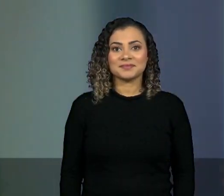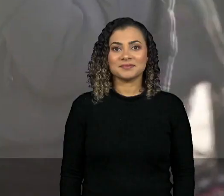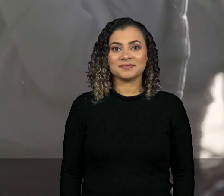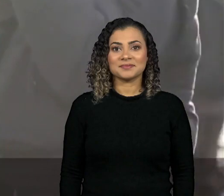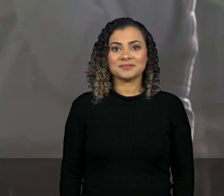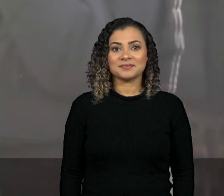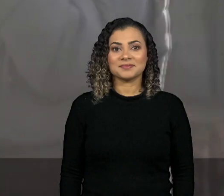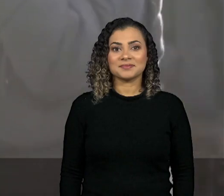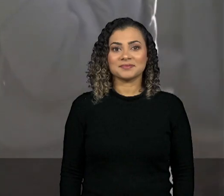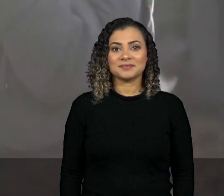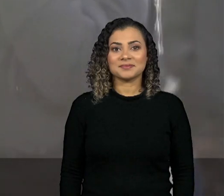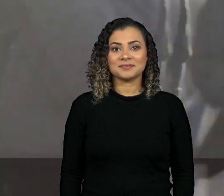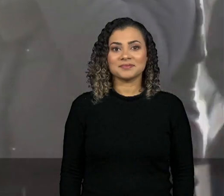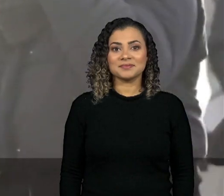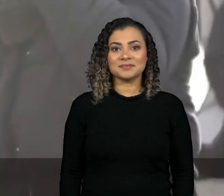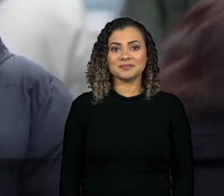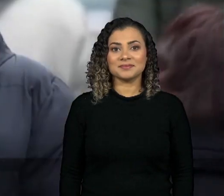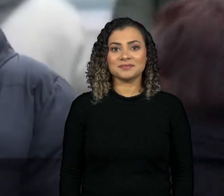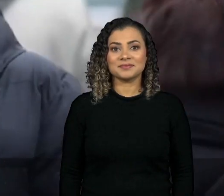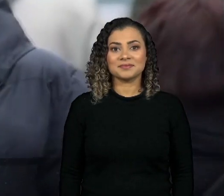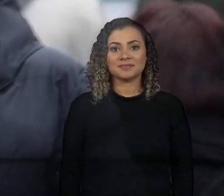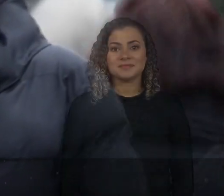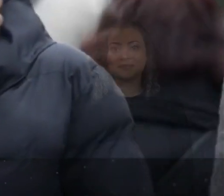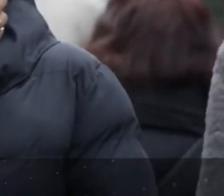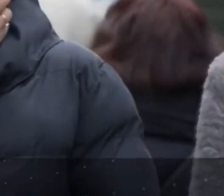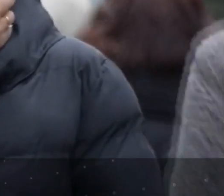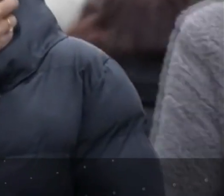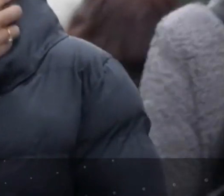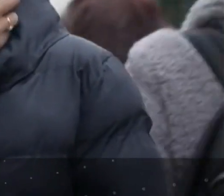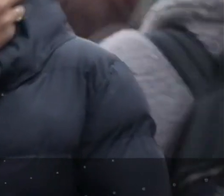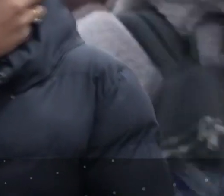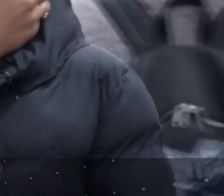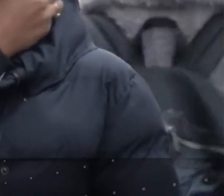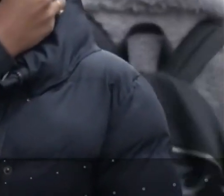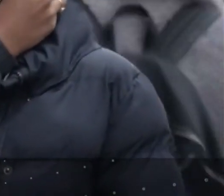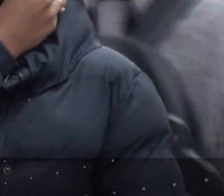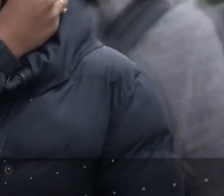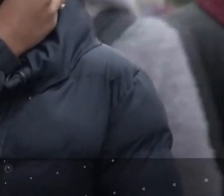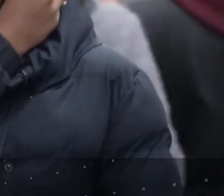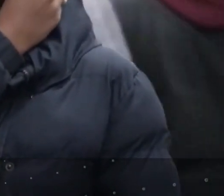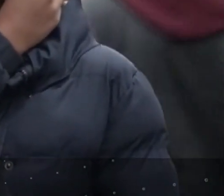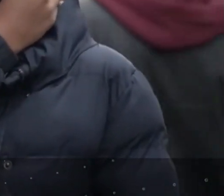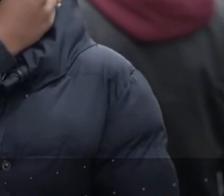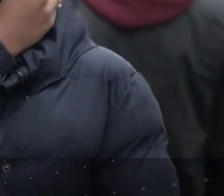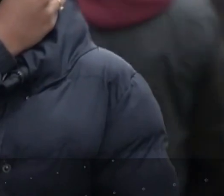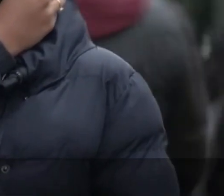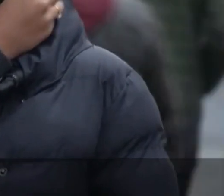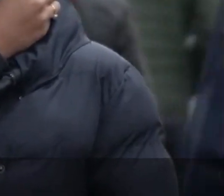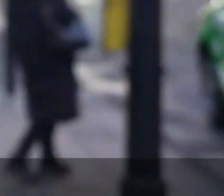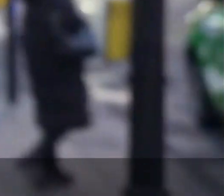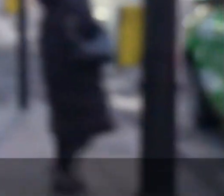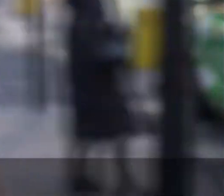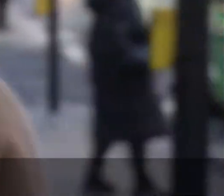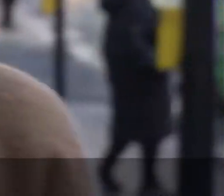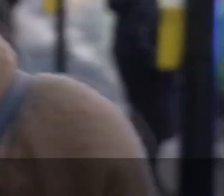And I'm doing a story about why black women smile to each other at the street. Yes. Yes? Do you recall this?